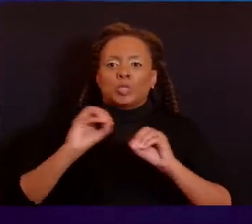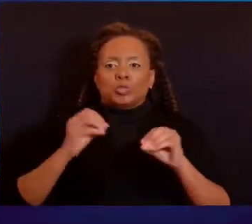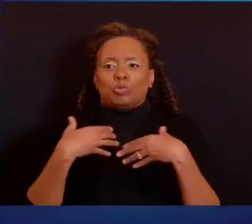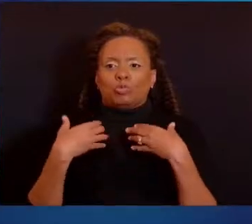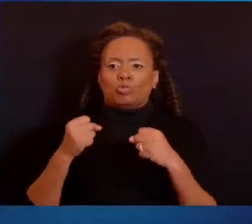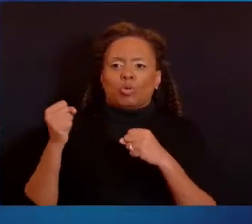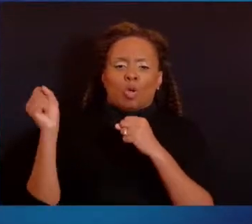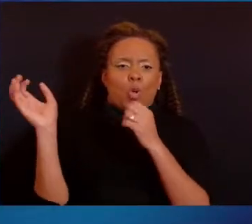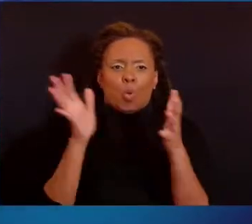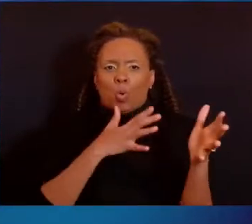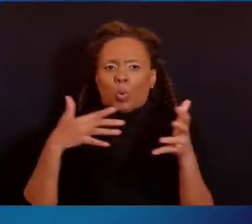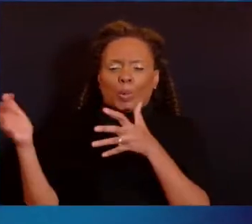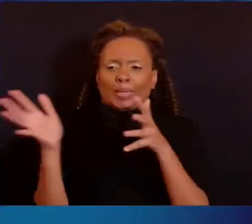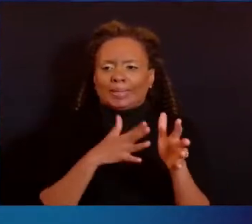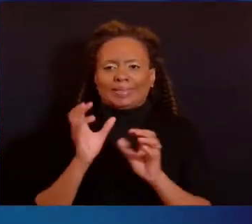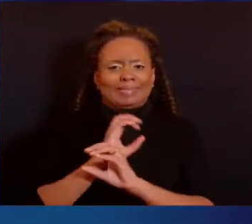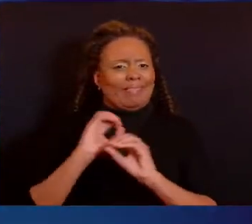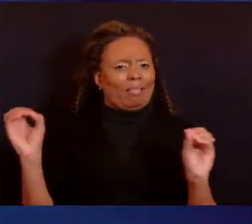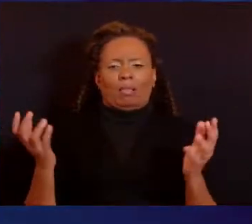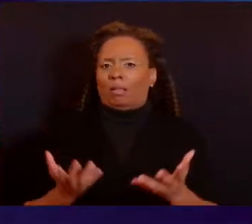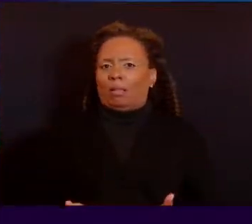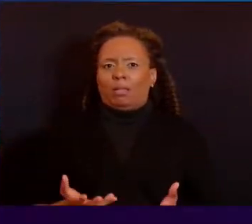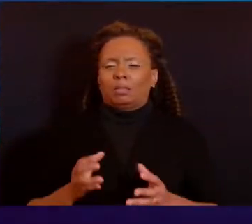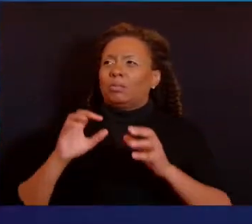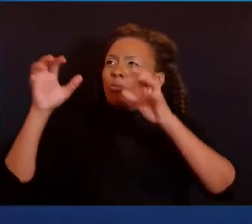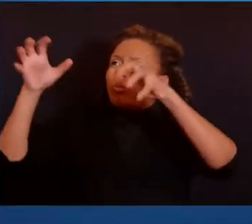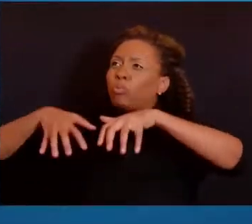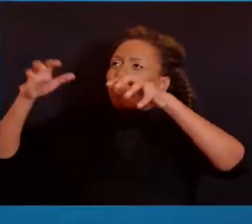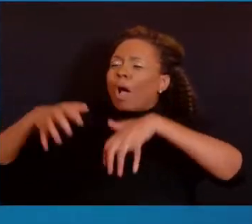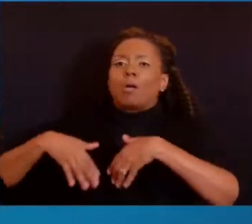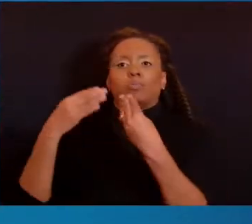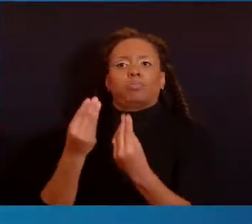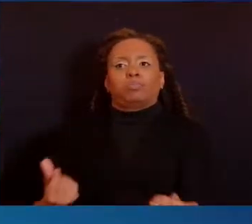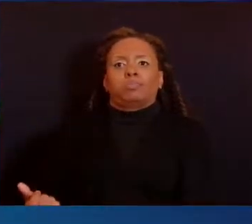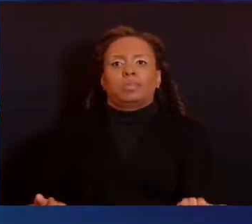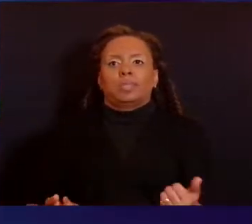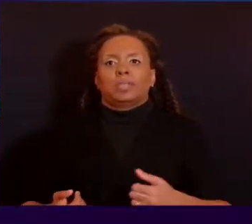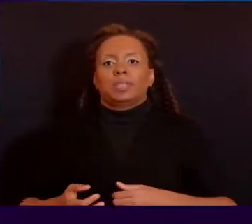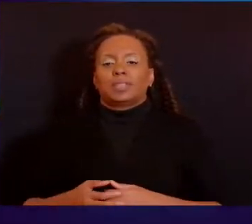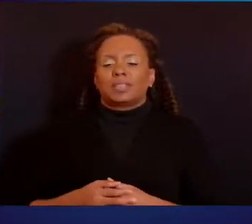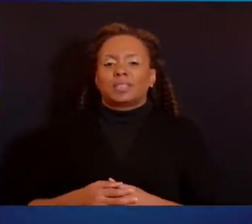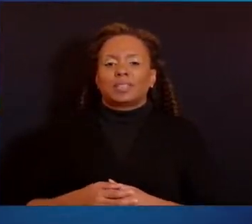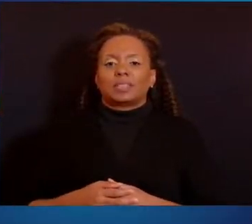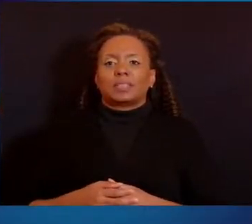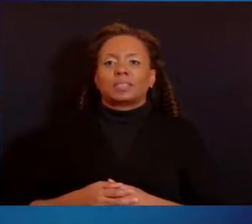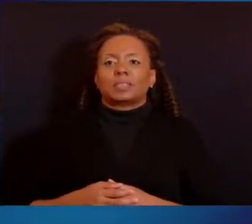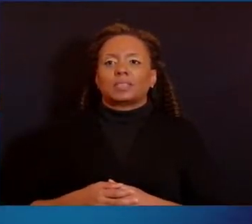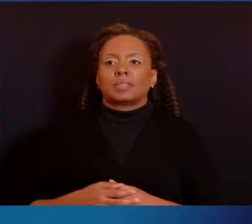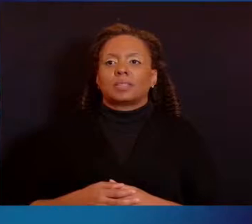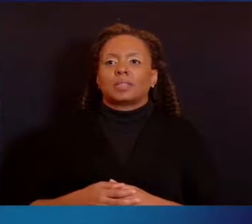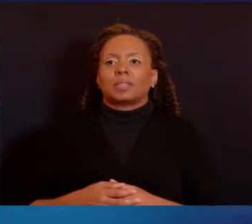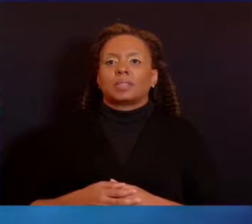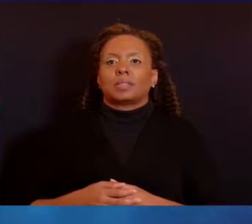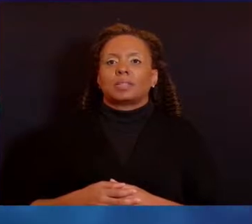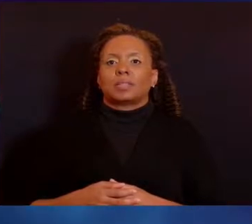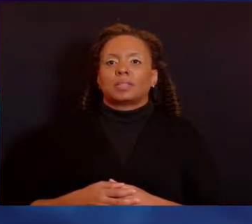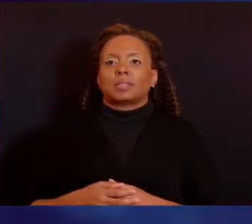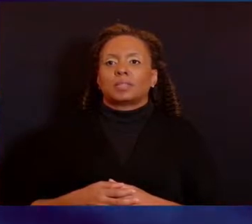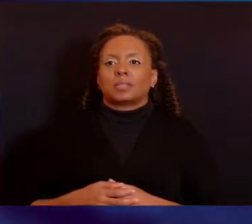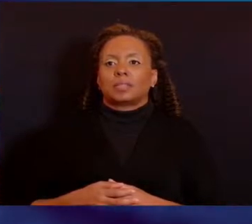the east, give us those strong winds and heavy rains, and then spin right down as soon as it passes. Thank you again, Mr. Best. Sorry,